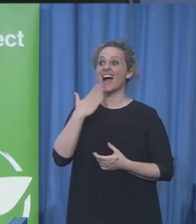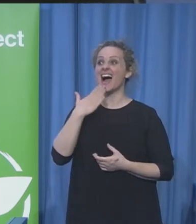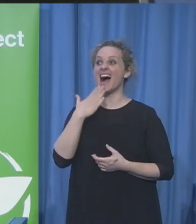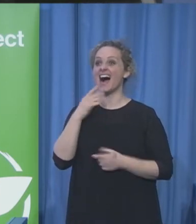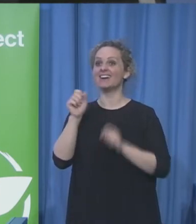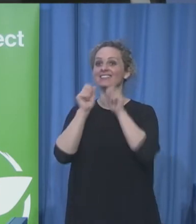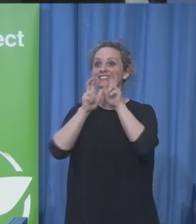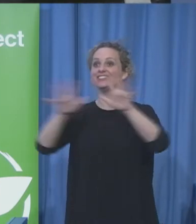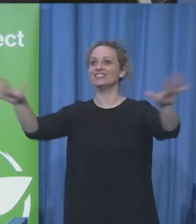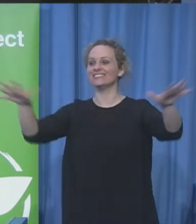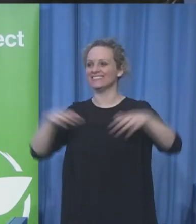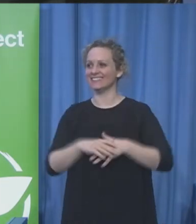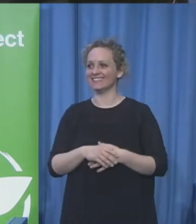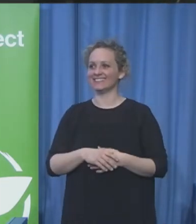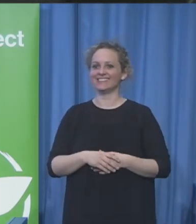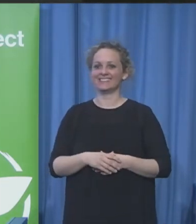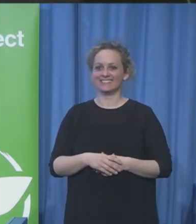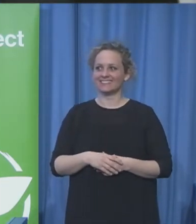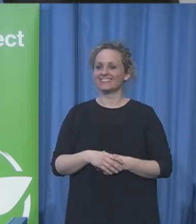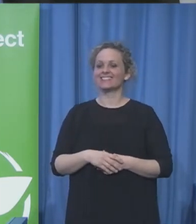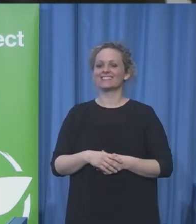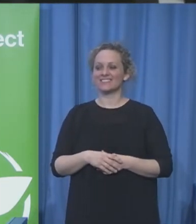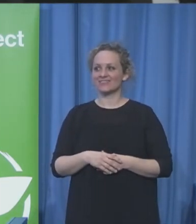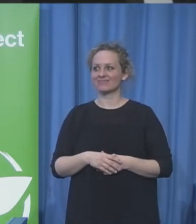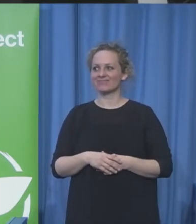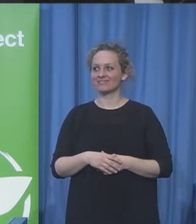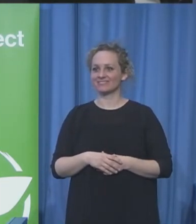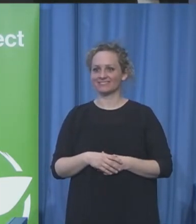And last, yeah.